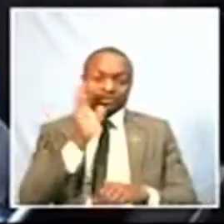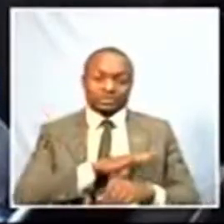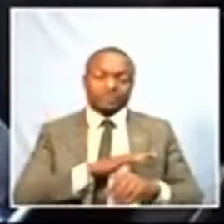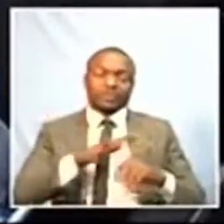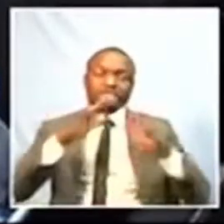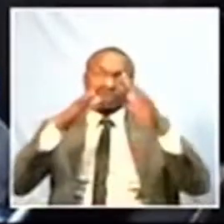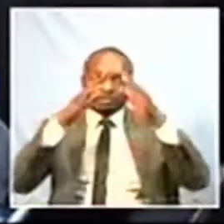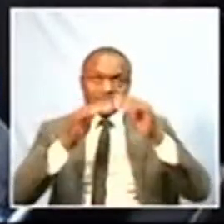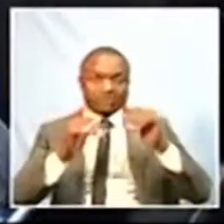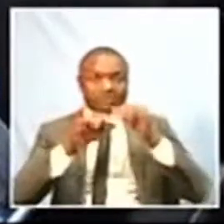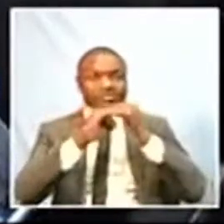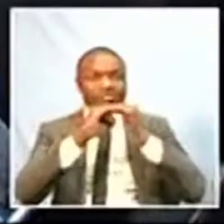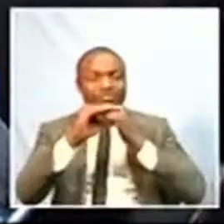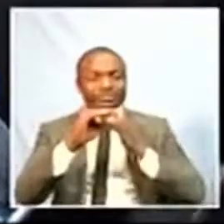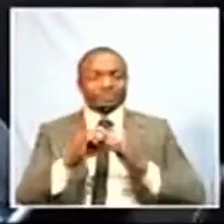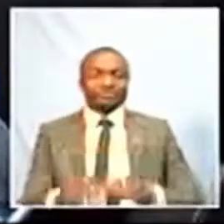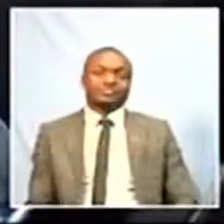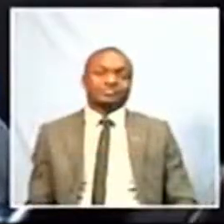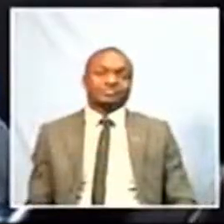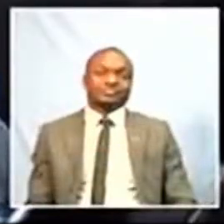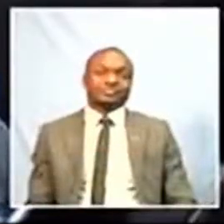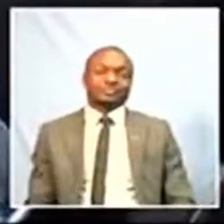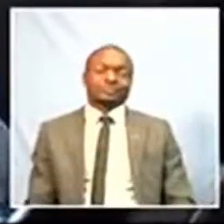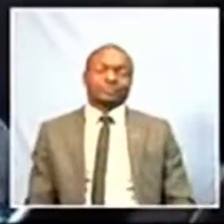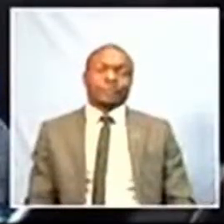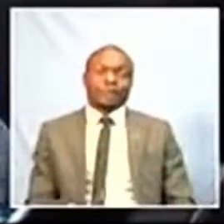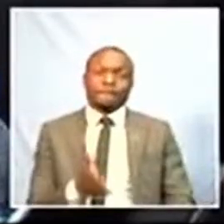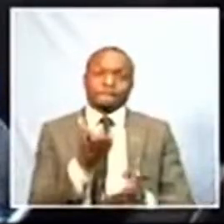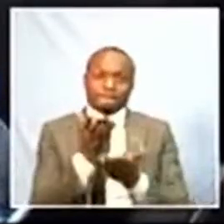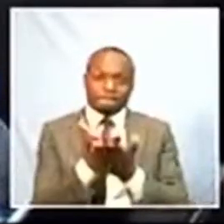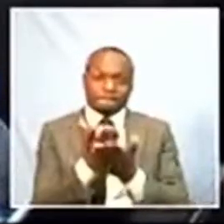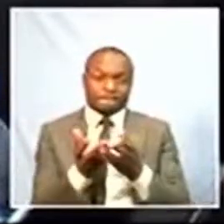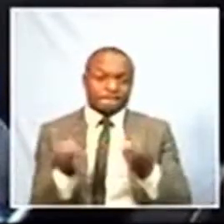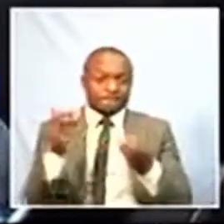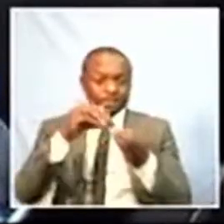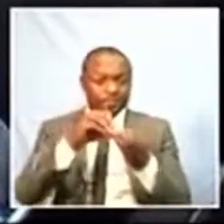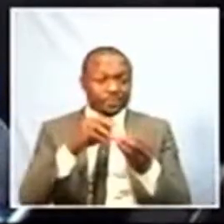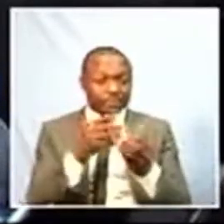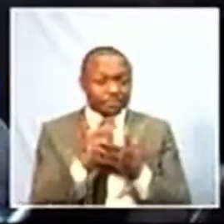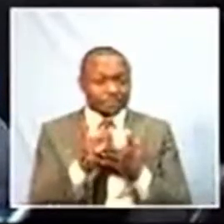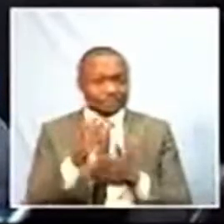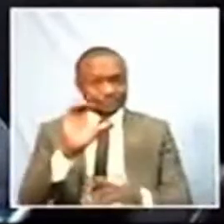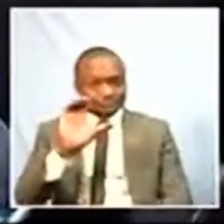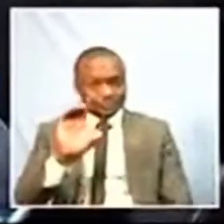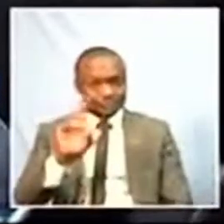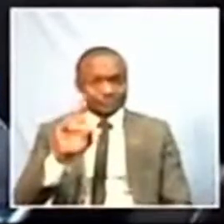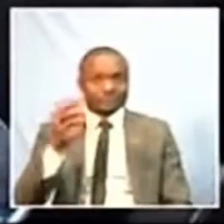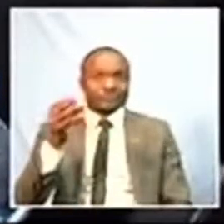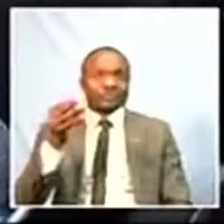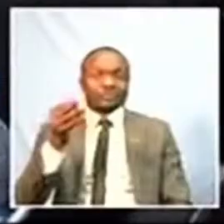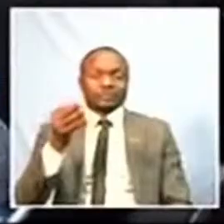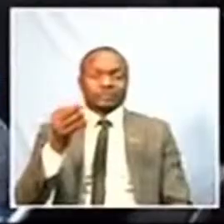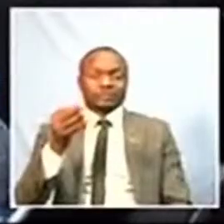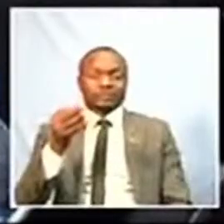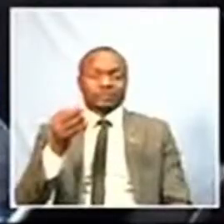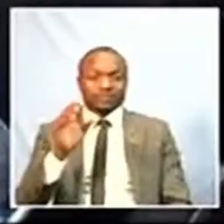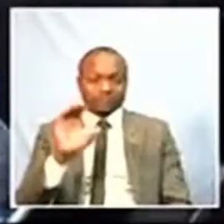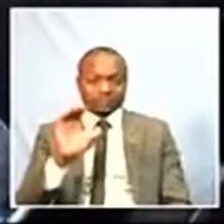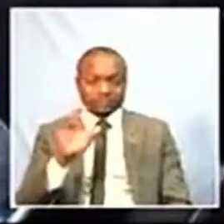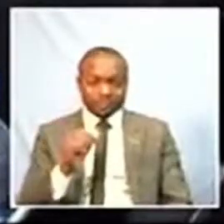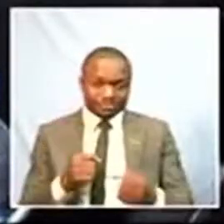level, and they had to seek additional funding from the CDFC, which were funded for this kind